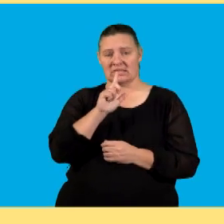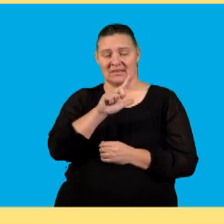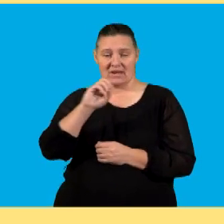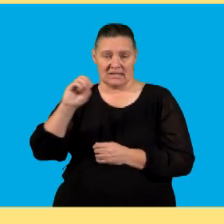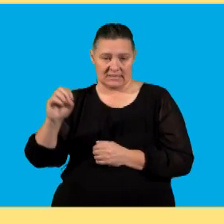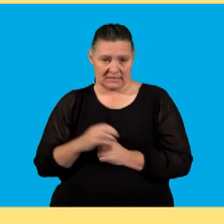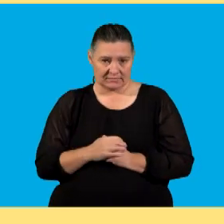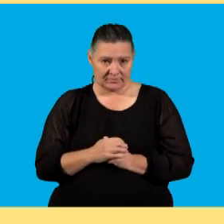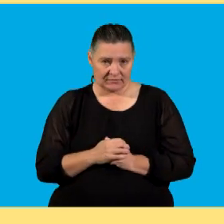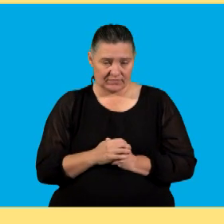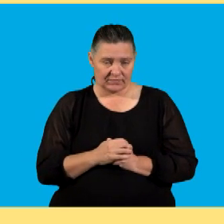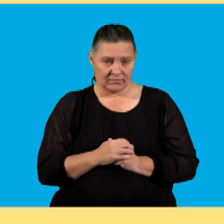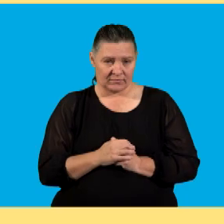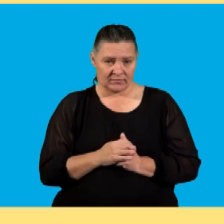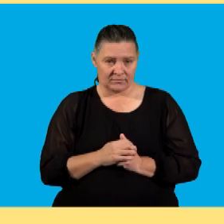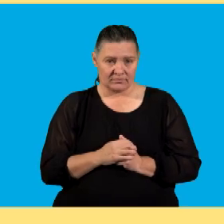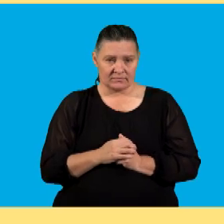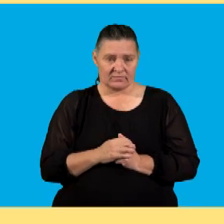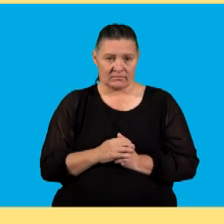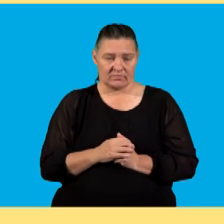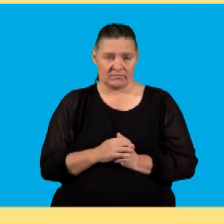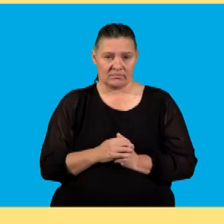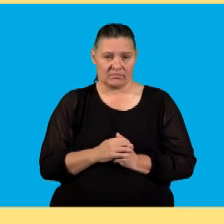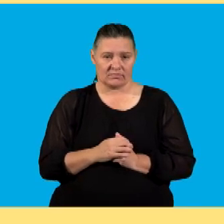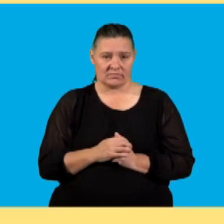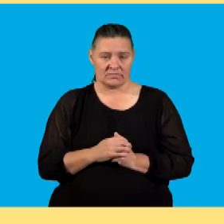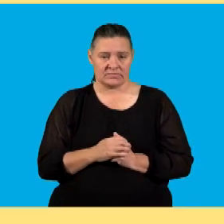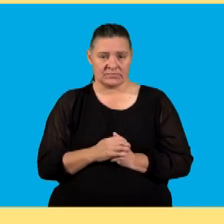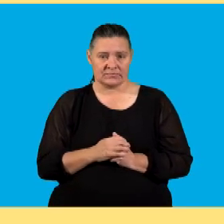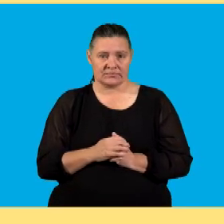2,700. That is for your pay as you earn,